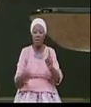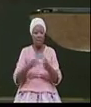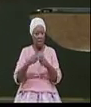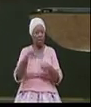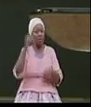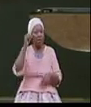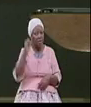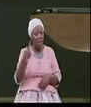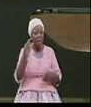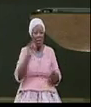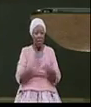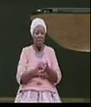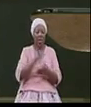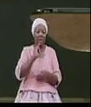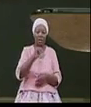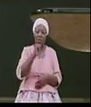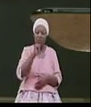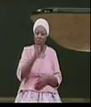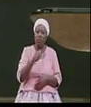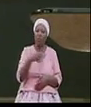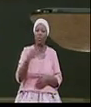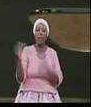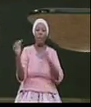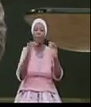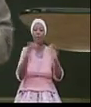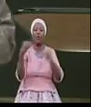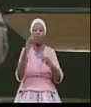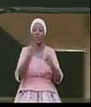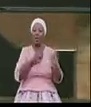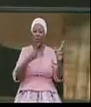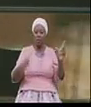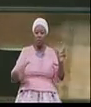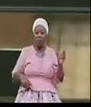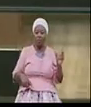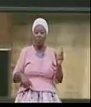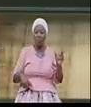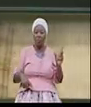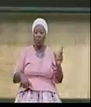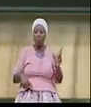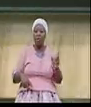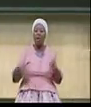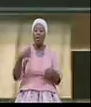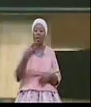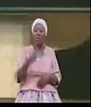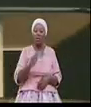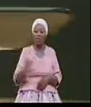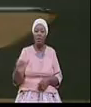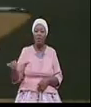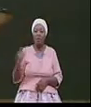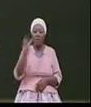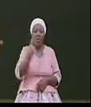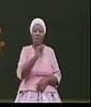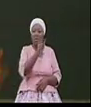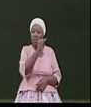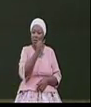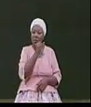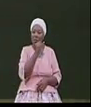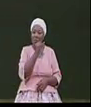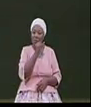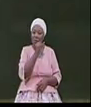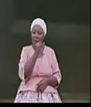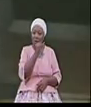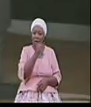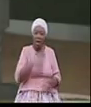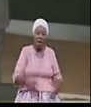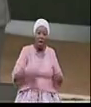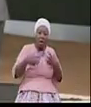understand, that is not the battle of the Lord. The children of Israel, chiding, angry,